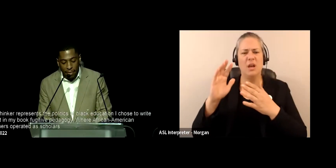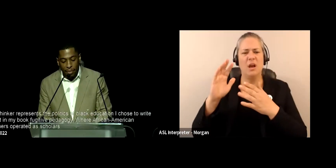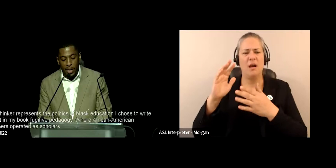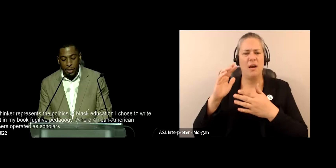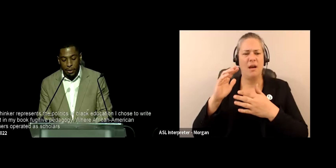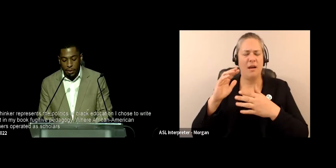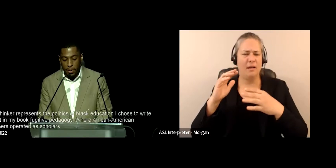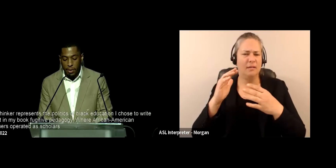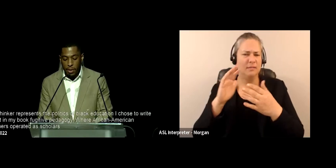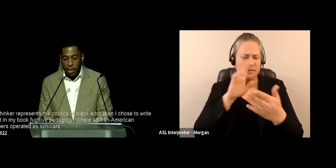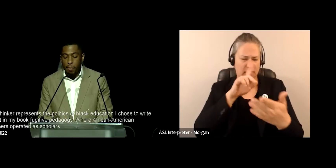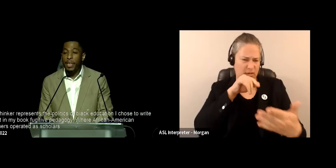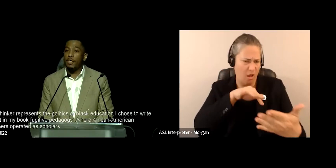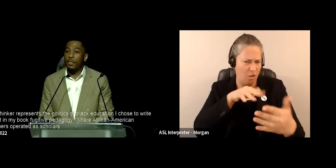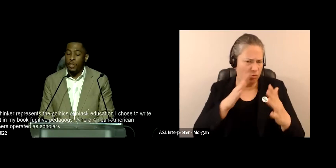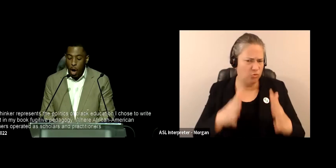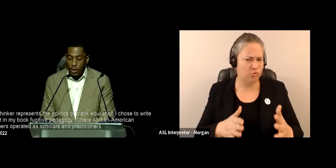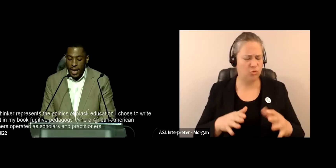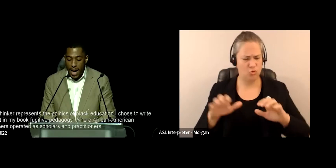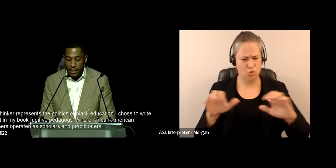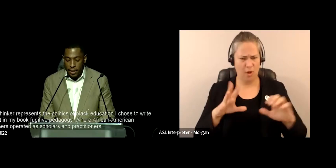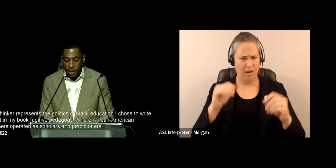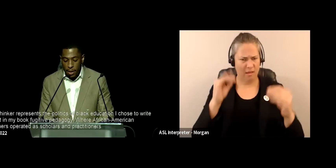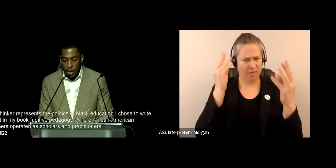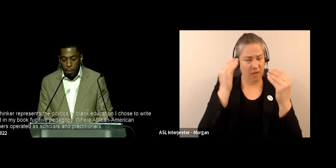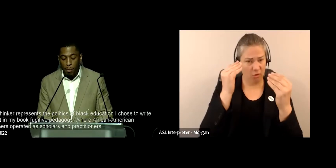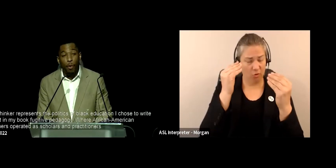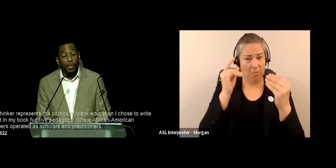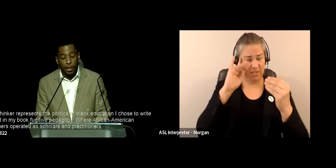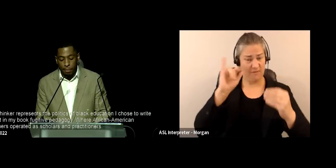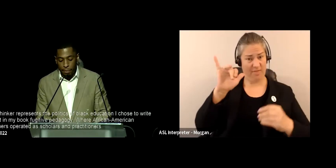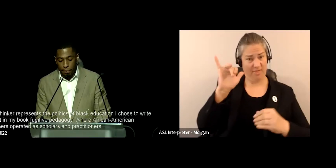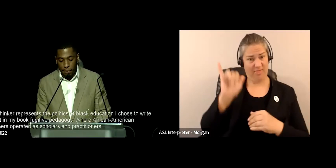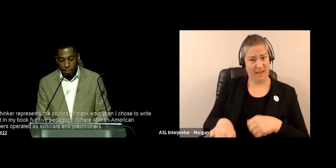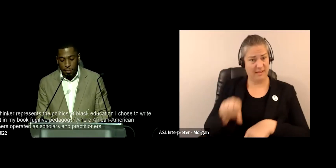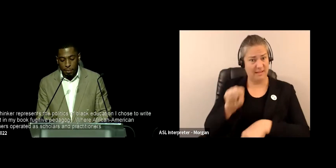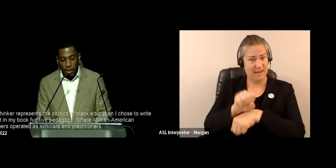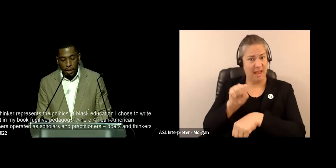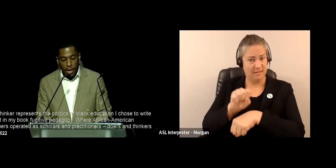doers and thinkers, because of the tall task before them.